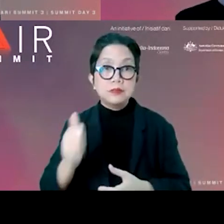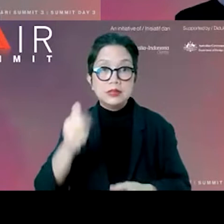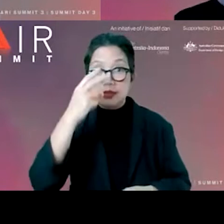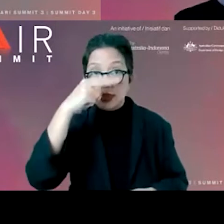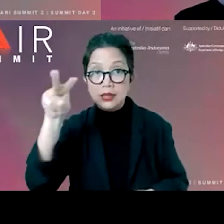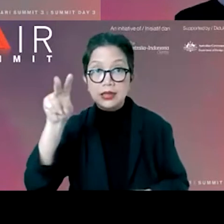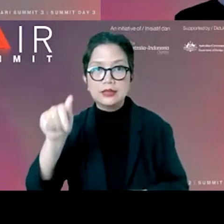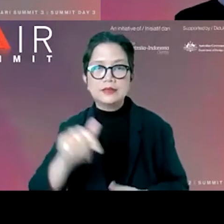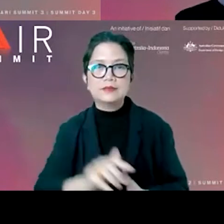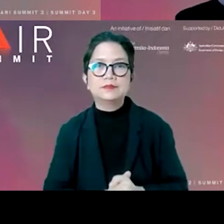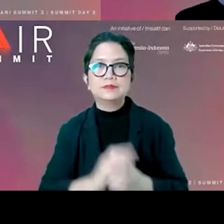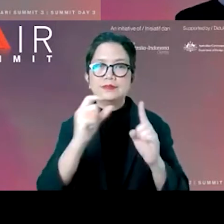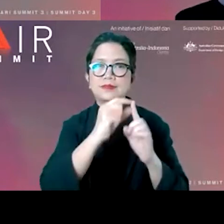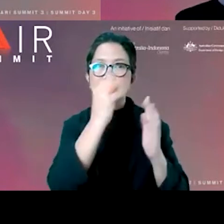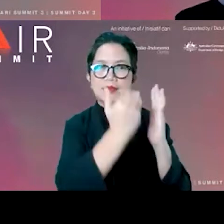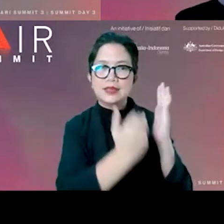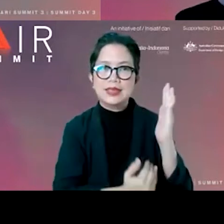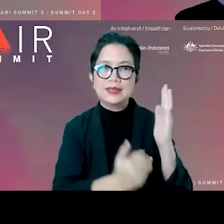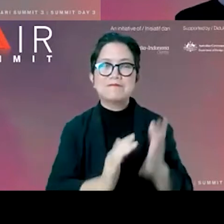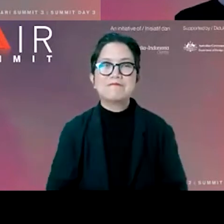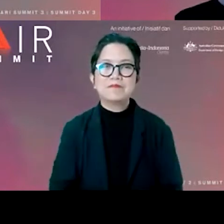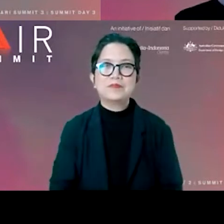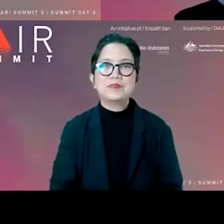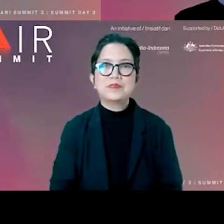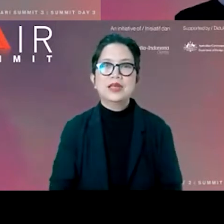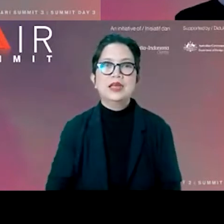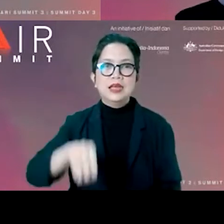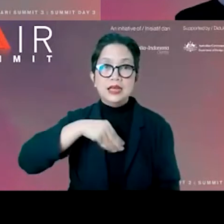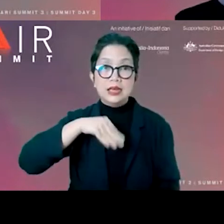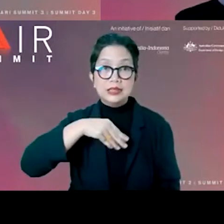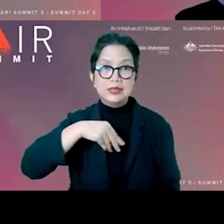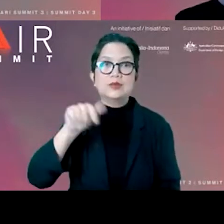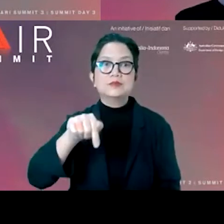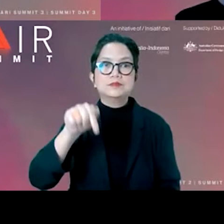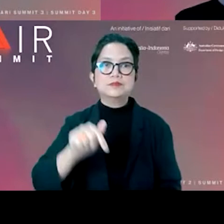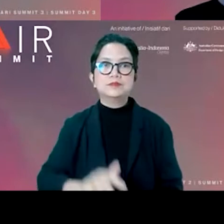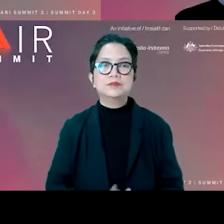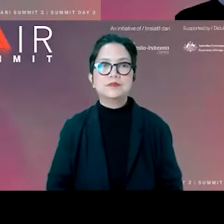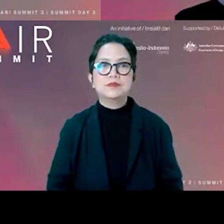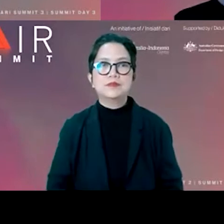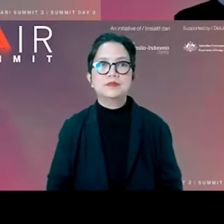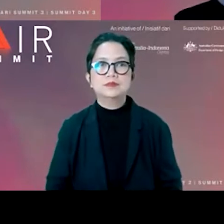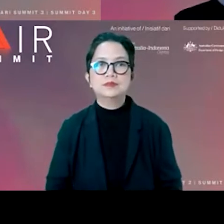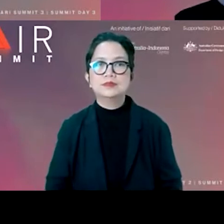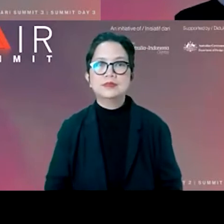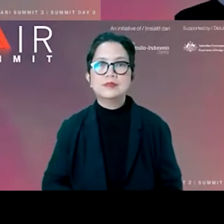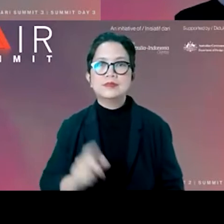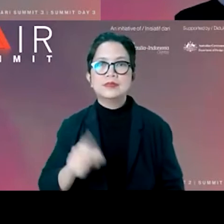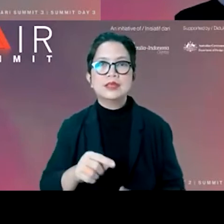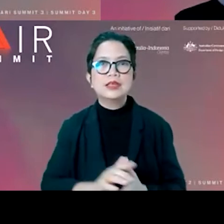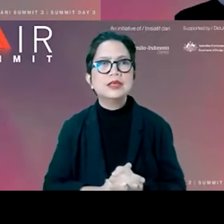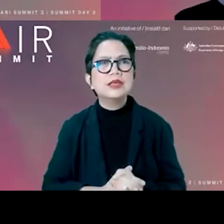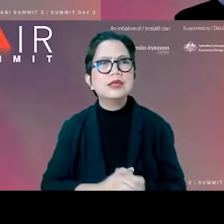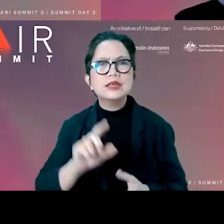the ramifications of what happened with this physical distancing is about 1.8 million people became